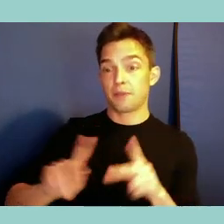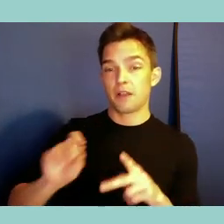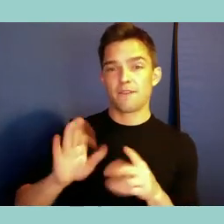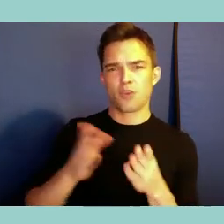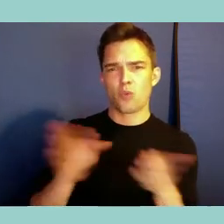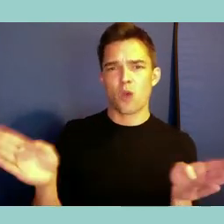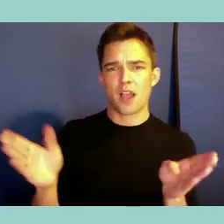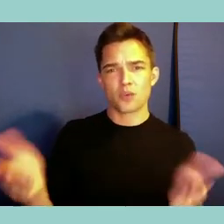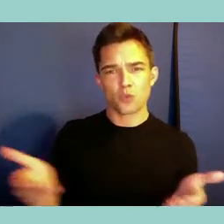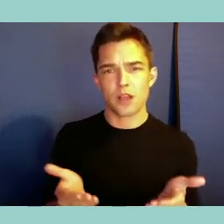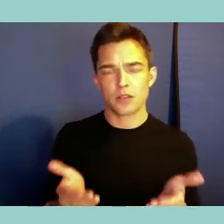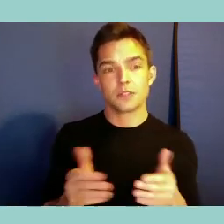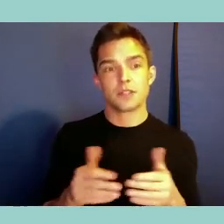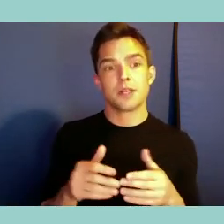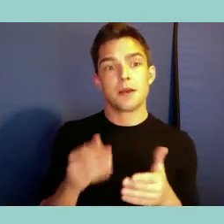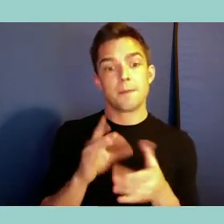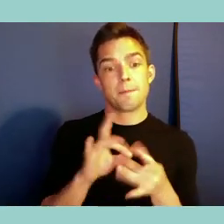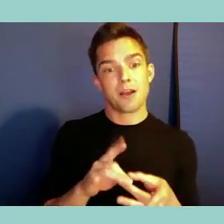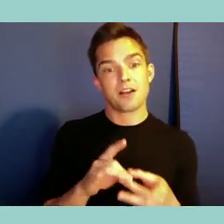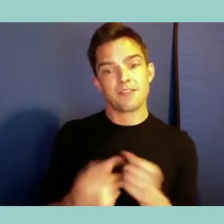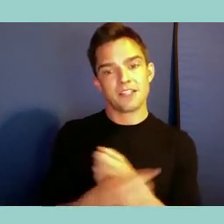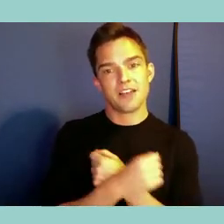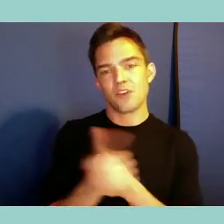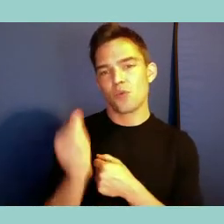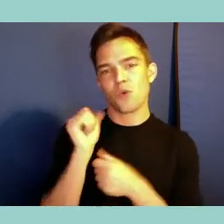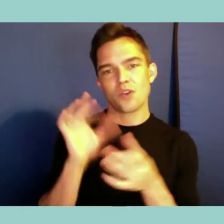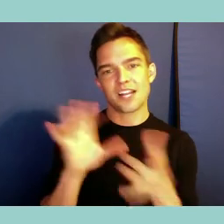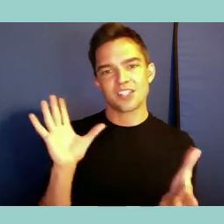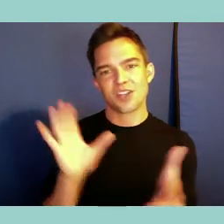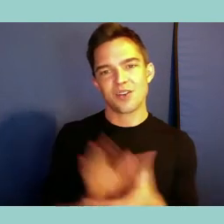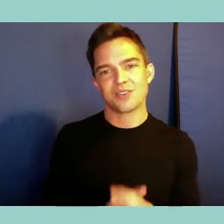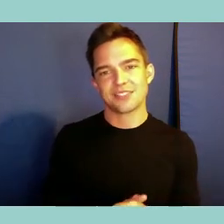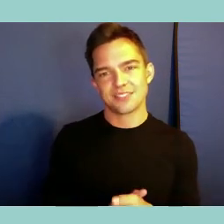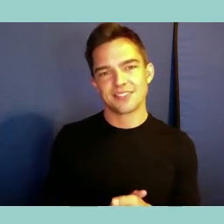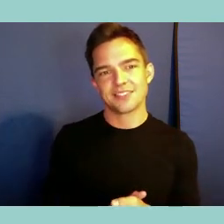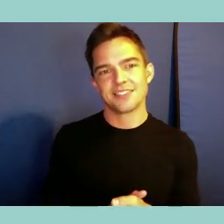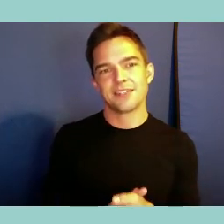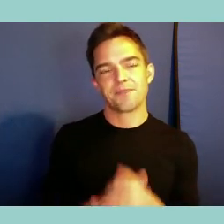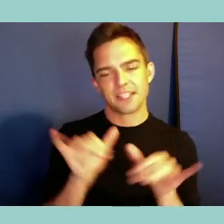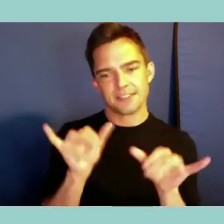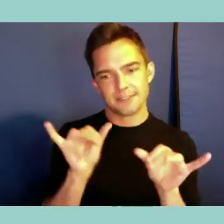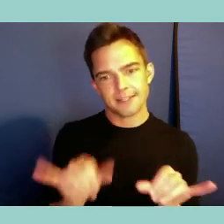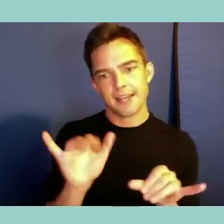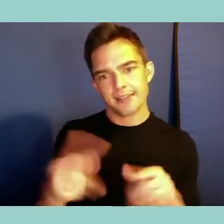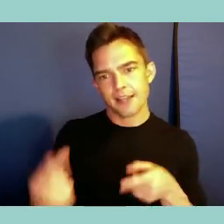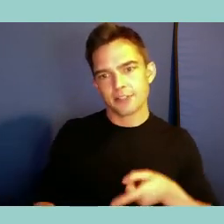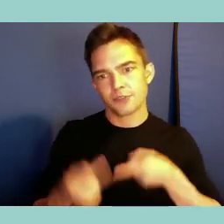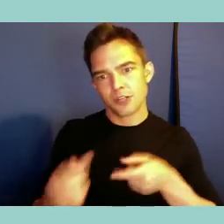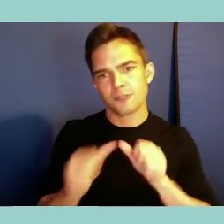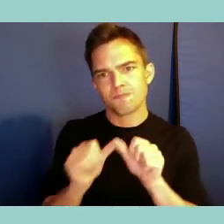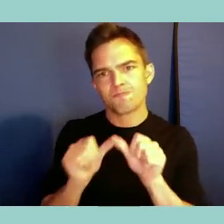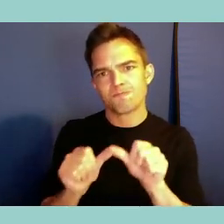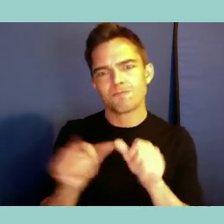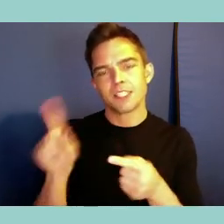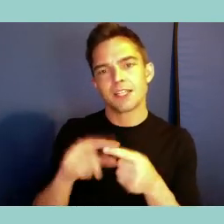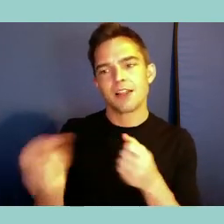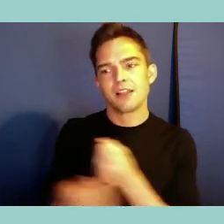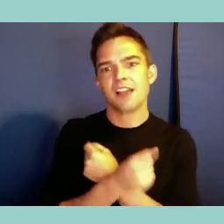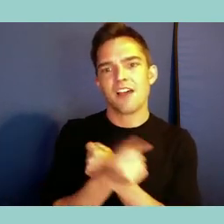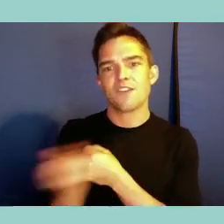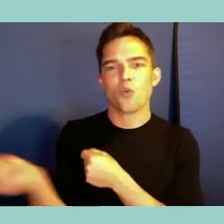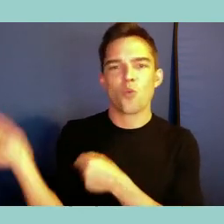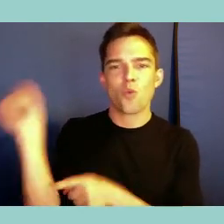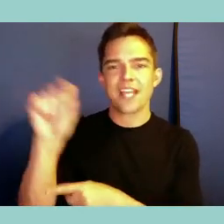wide welcome, to be part of a love that will not let us go, to stay in the struggle, friends, until love